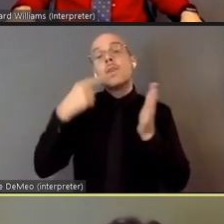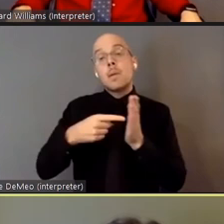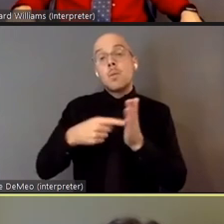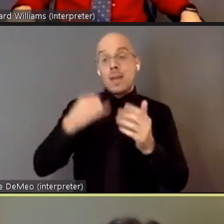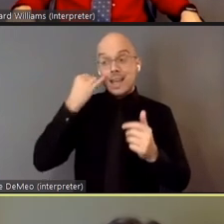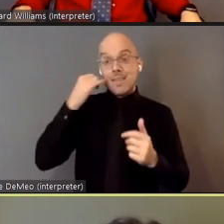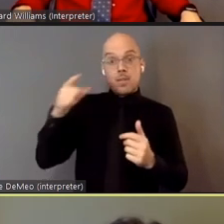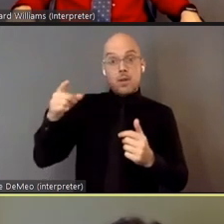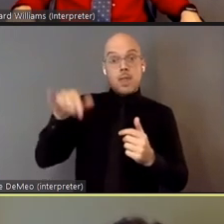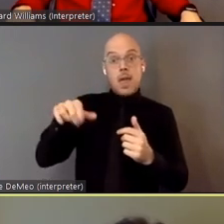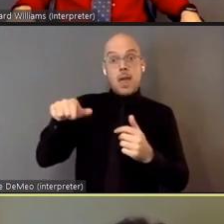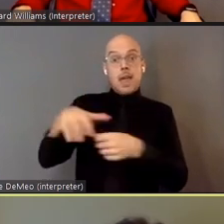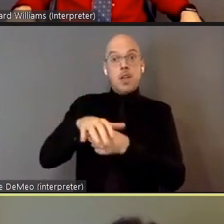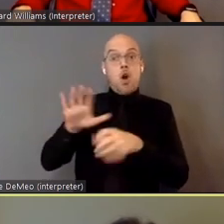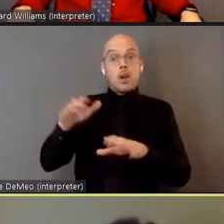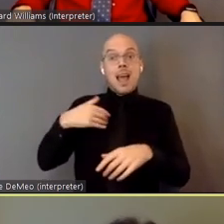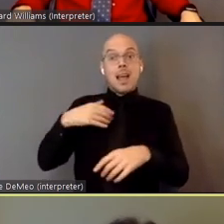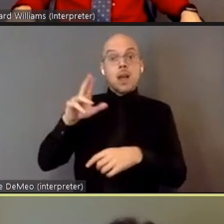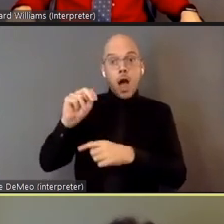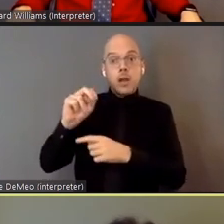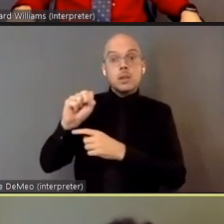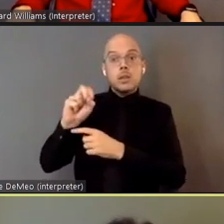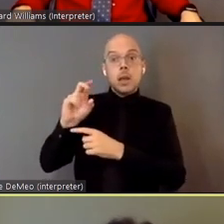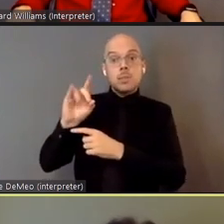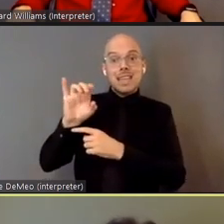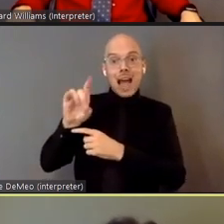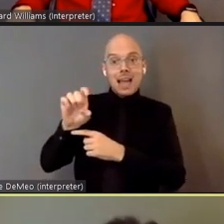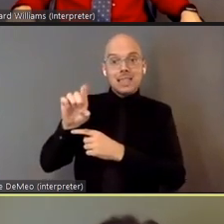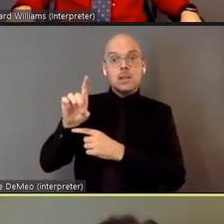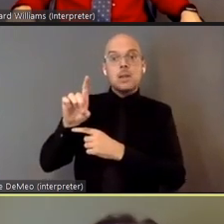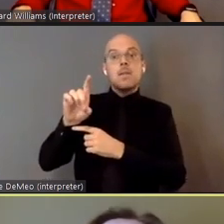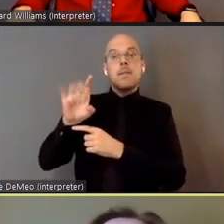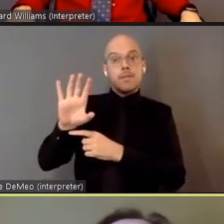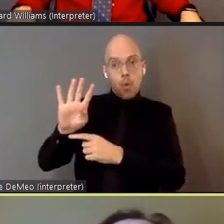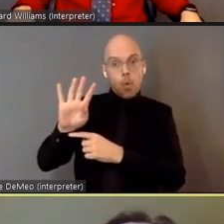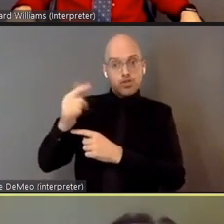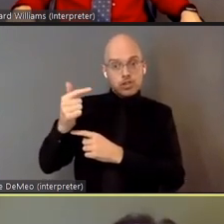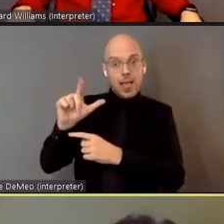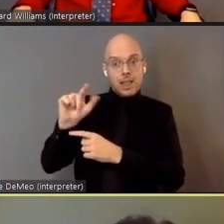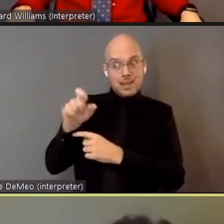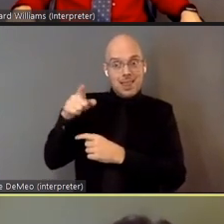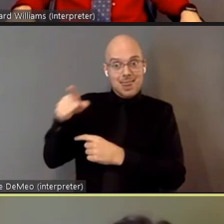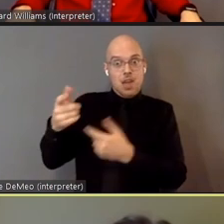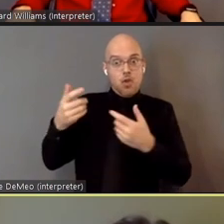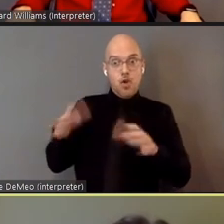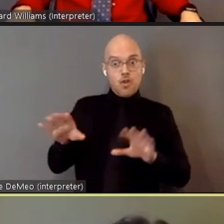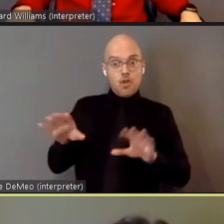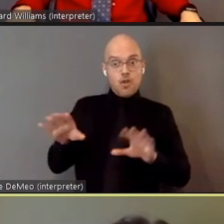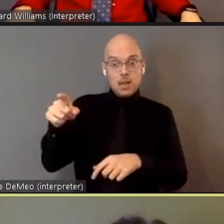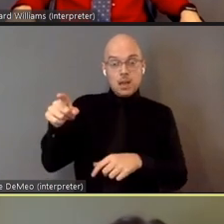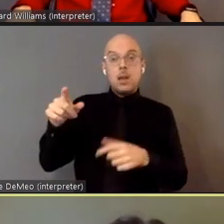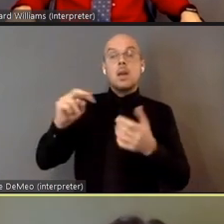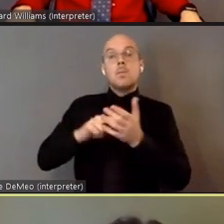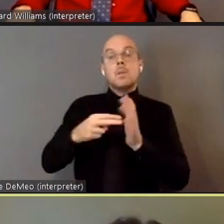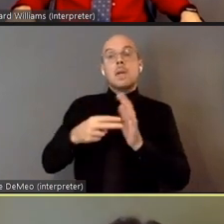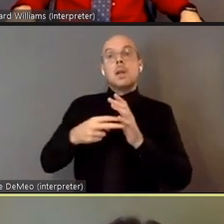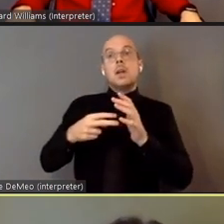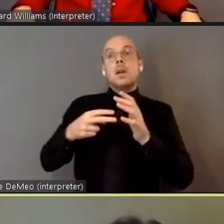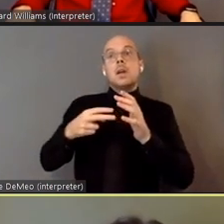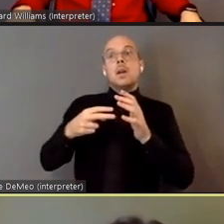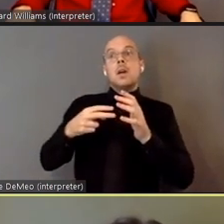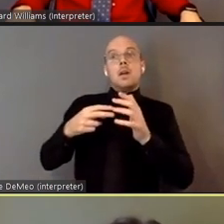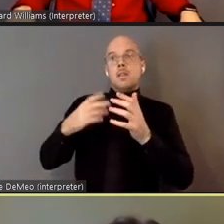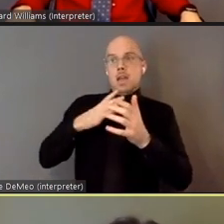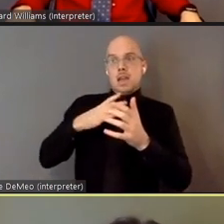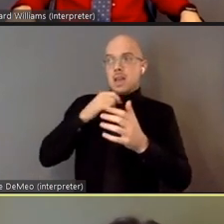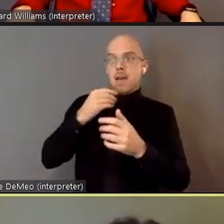4G LTE, could we say that the existence of that service not subsidized means that's